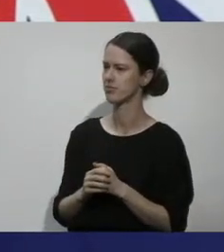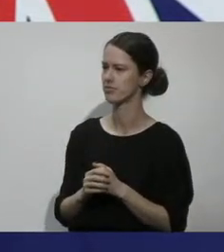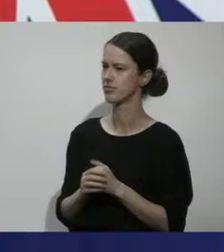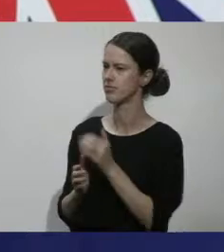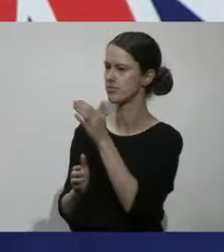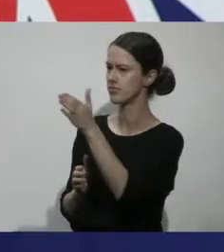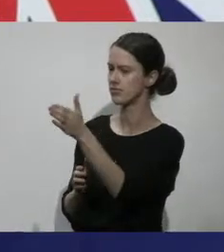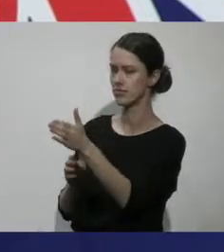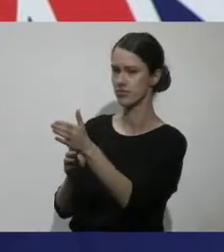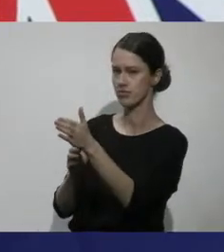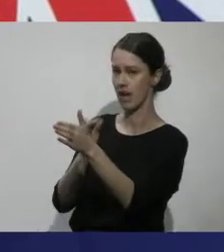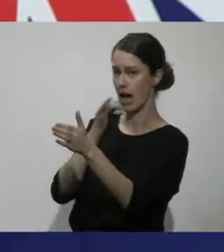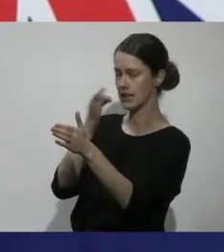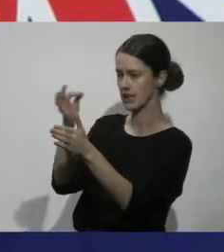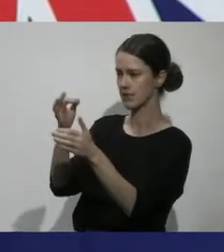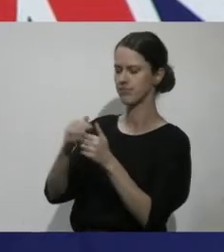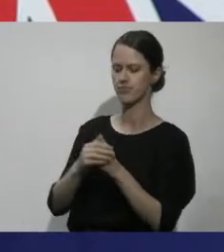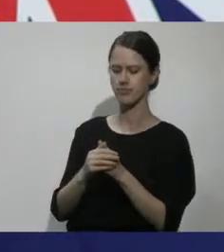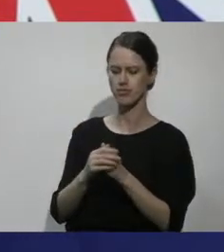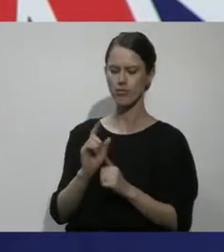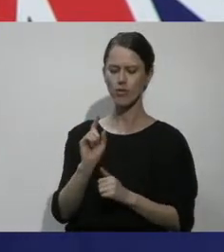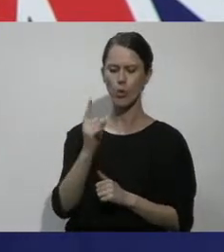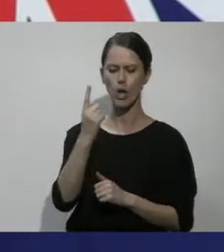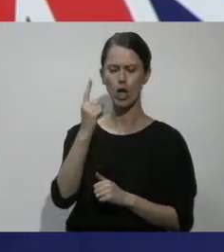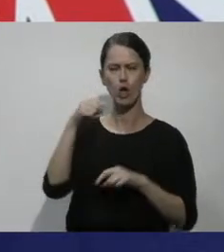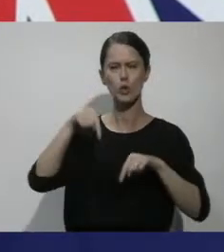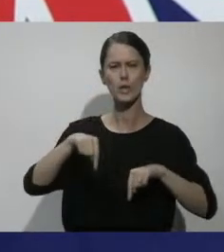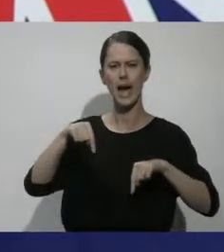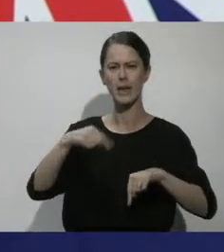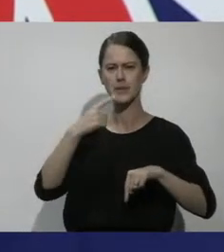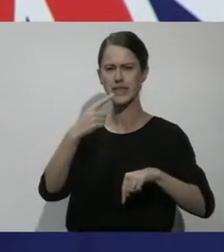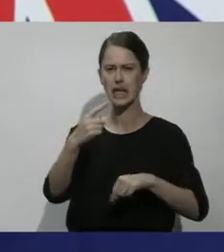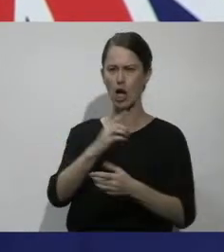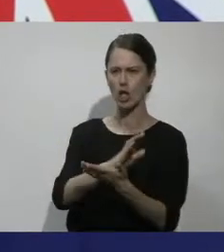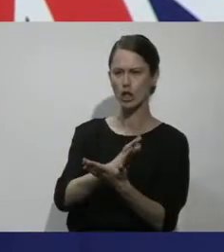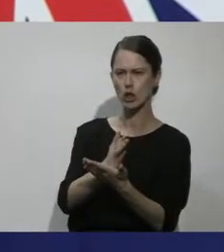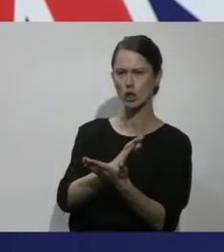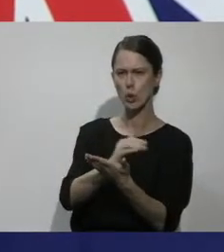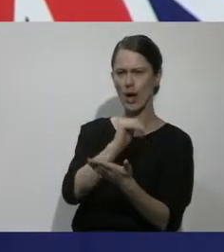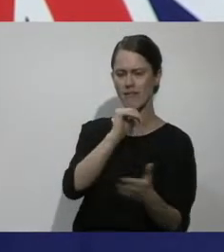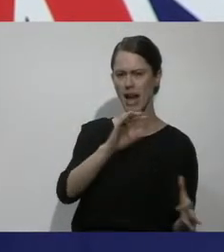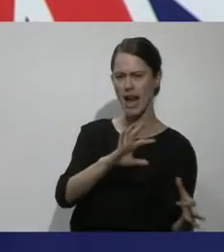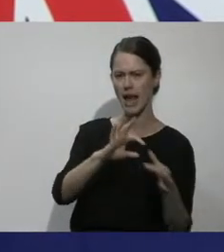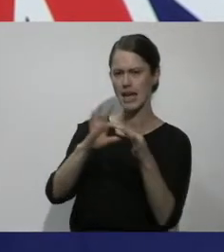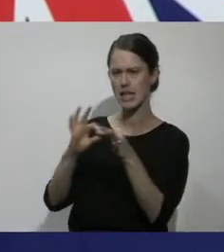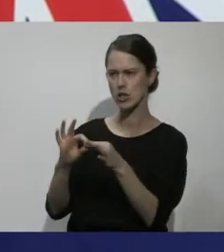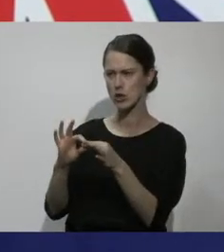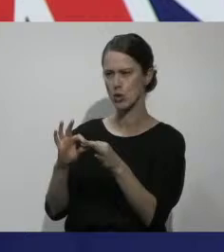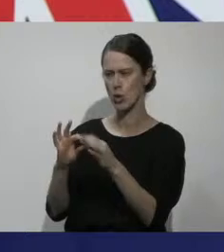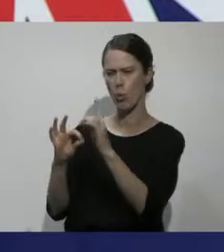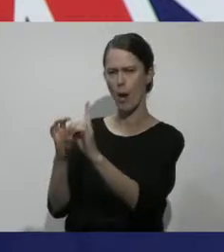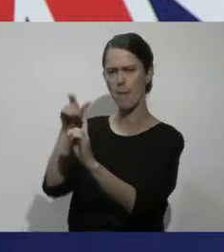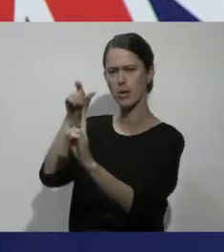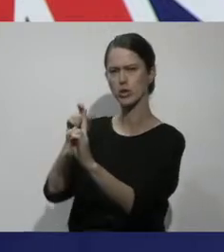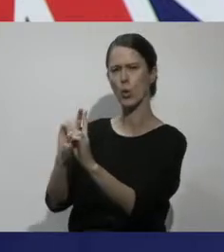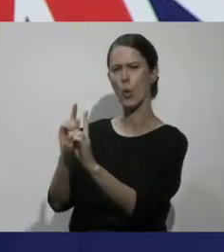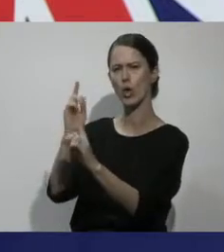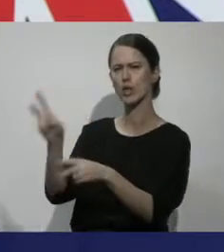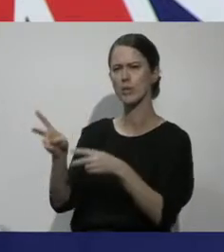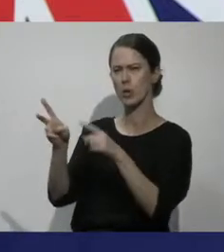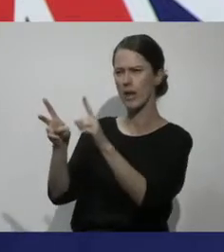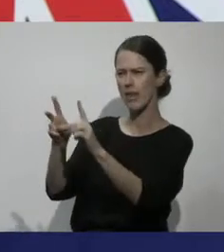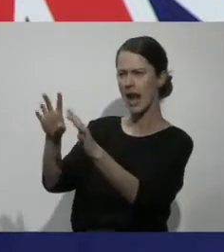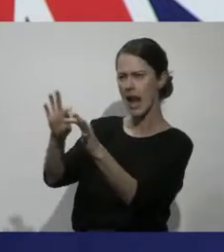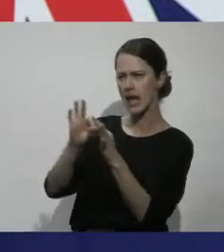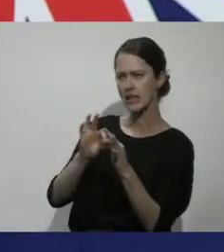that update from the 1 p.m. press conference when we weren't certain of the link with that one case is in Auckland Hospital. You're now saying